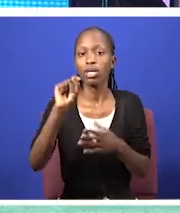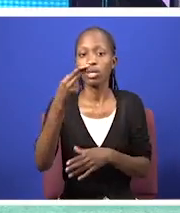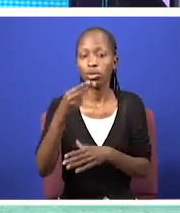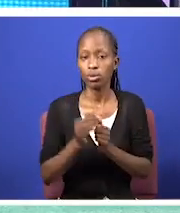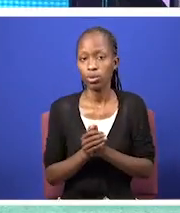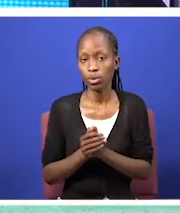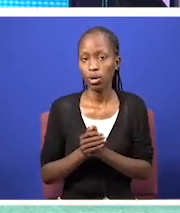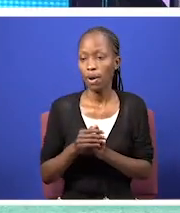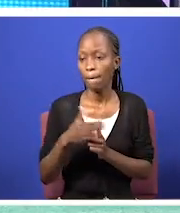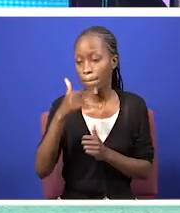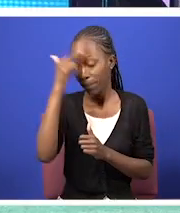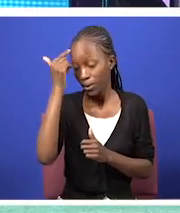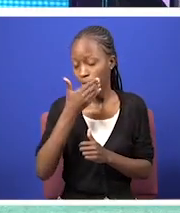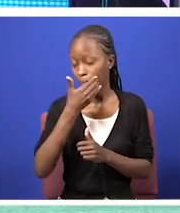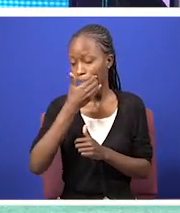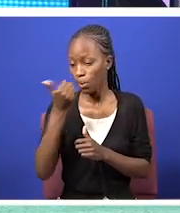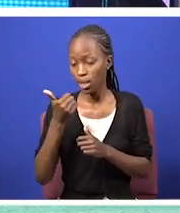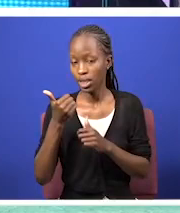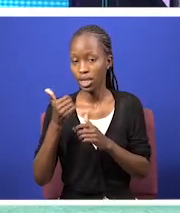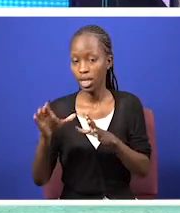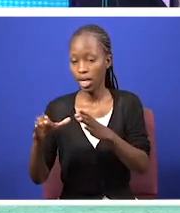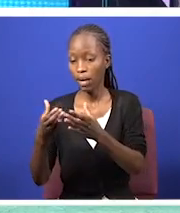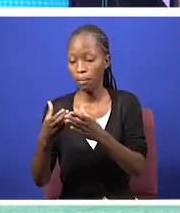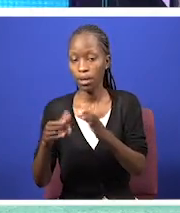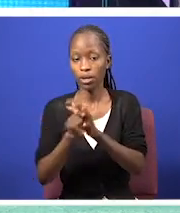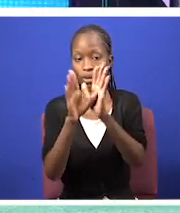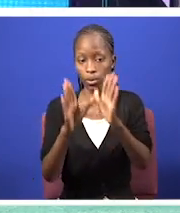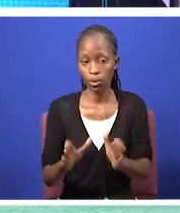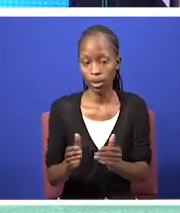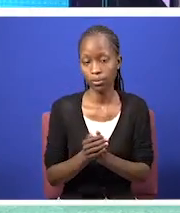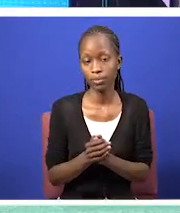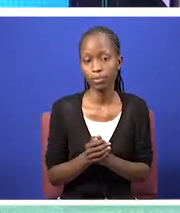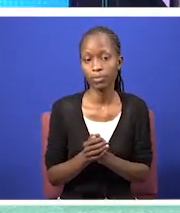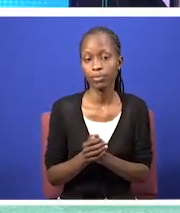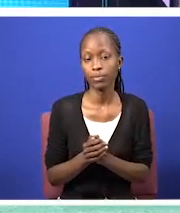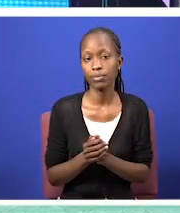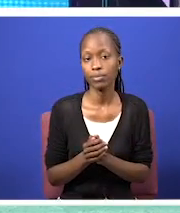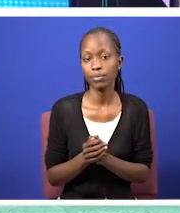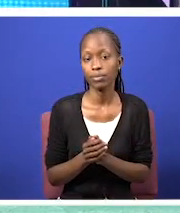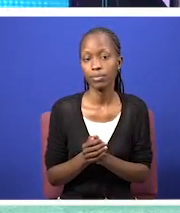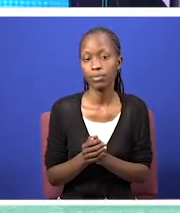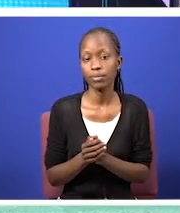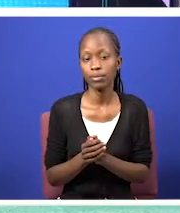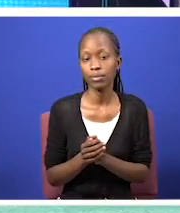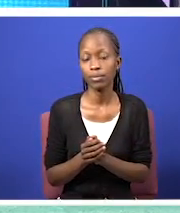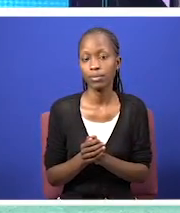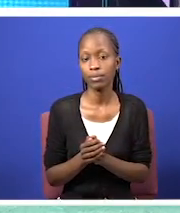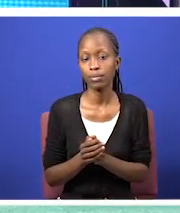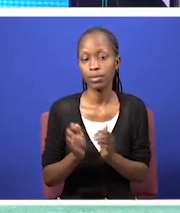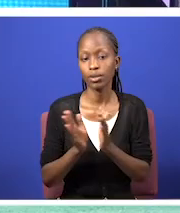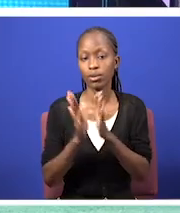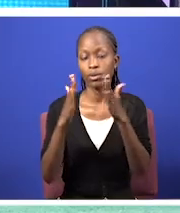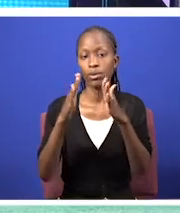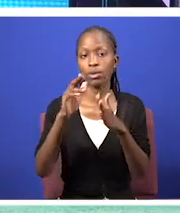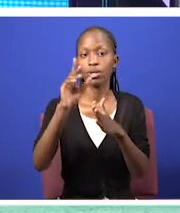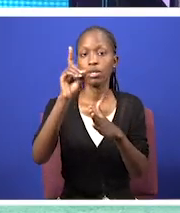best in-house lawyer in the industry by a fraternity of his peers. And kudos to you. We salute you, our good